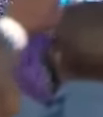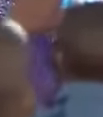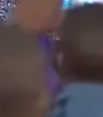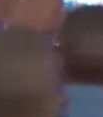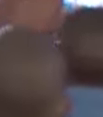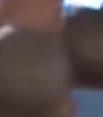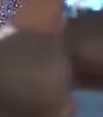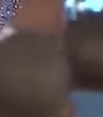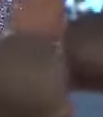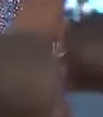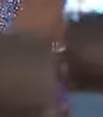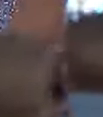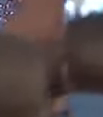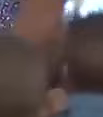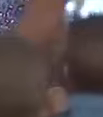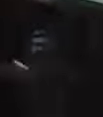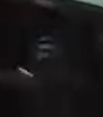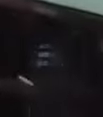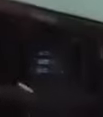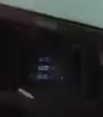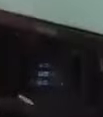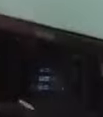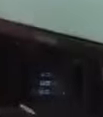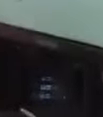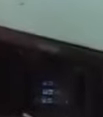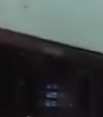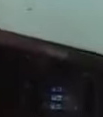sihami. Asante, asante sana.